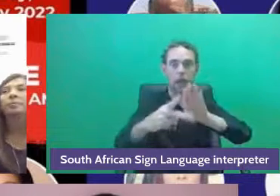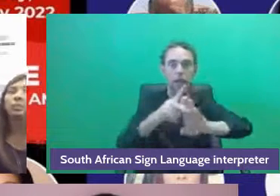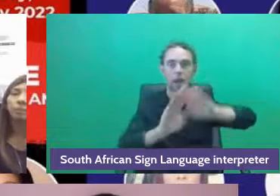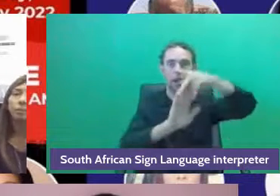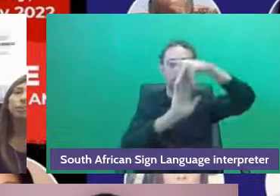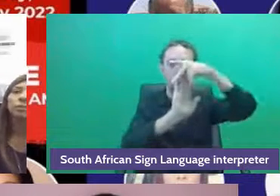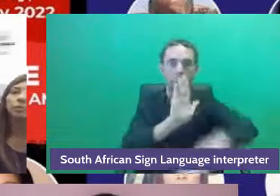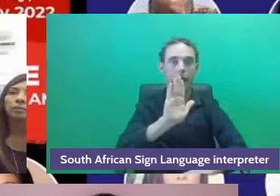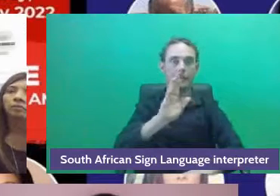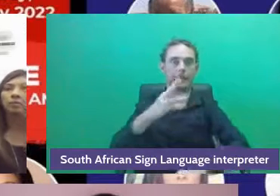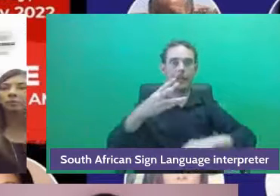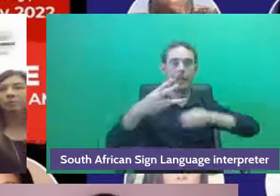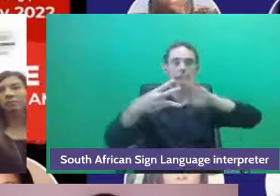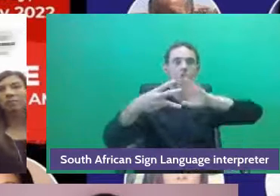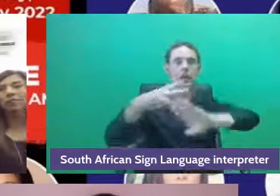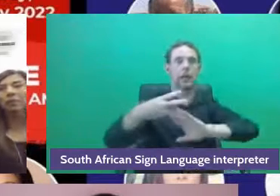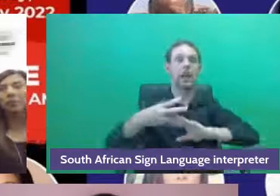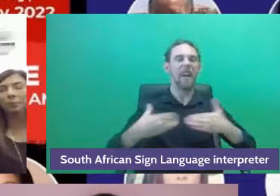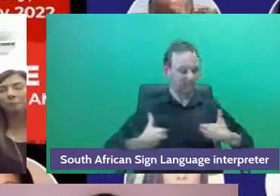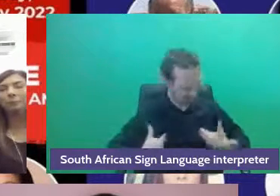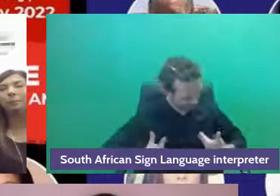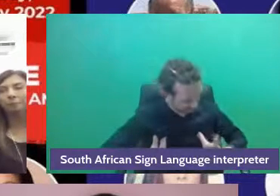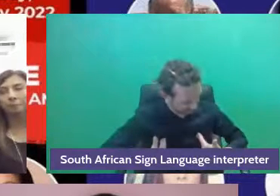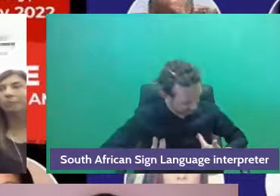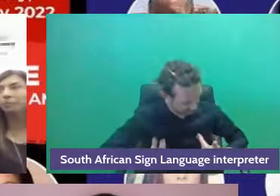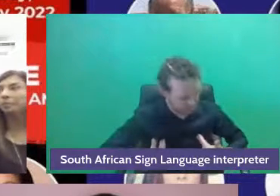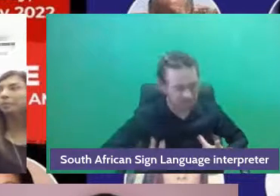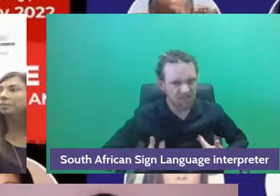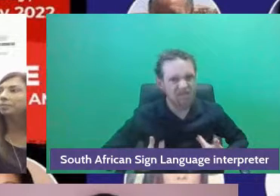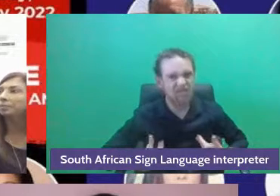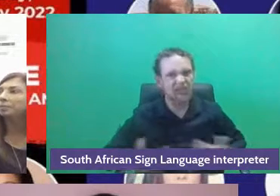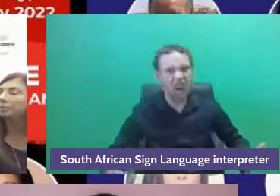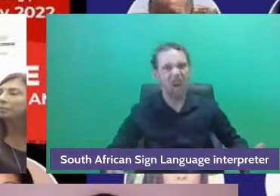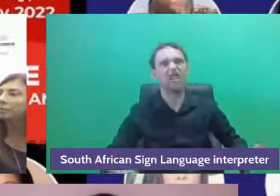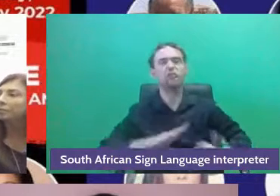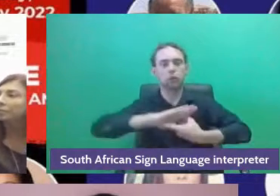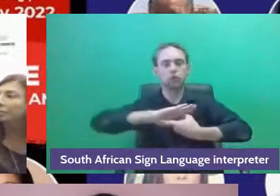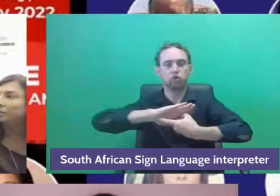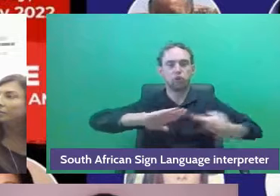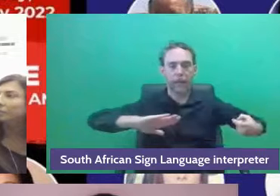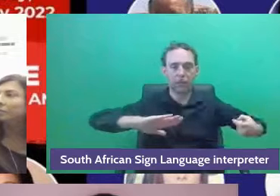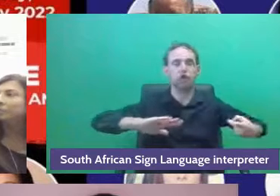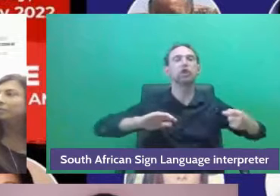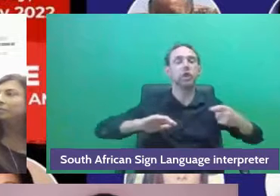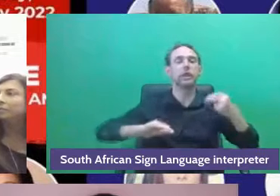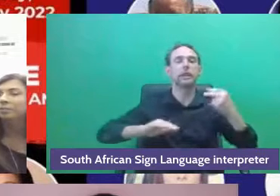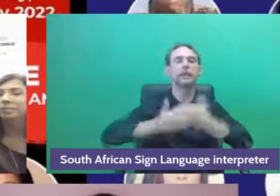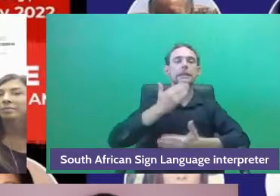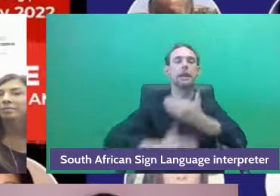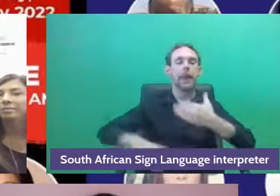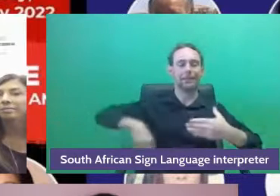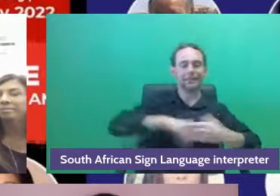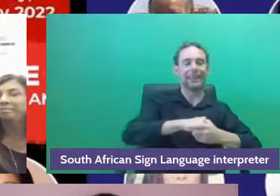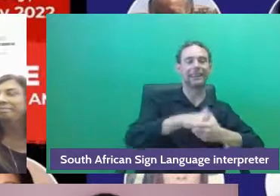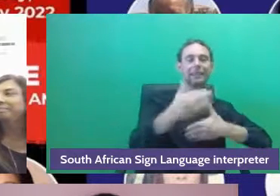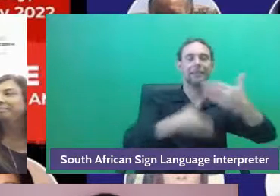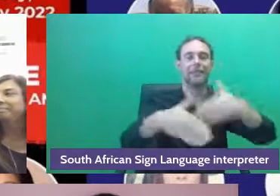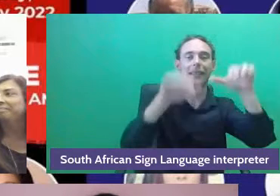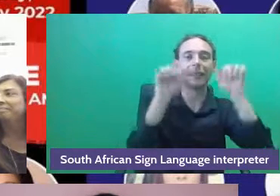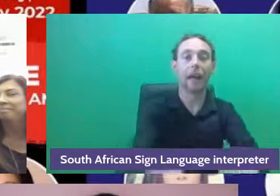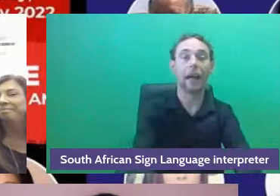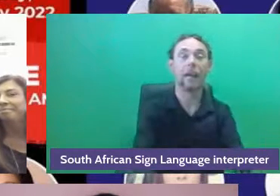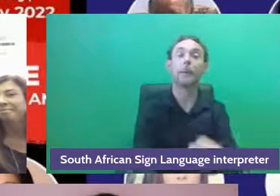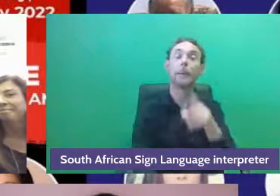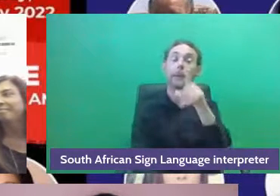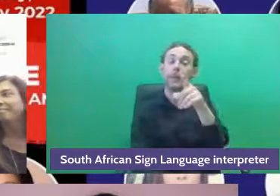not at the end, but rather at the beginning of the process. So with that being shared,